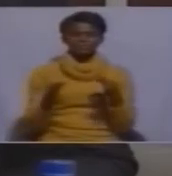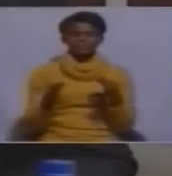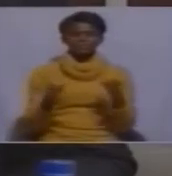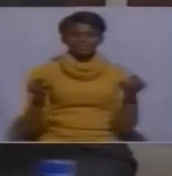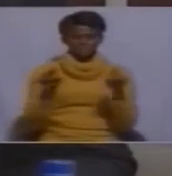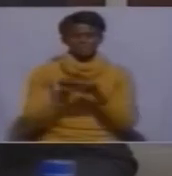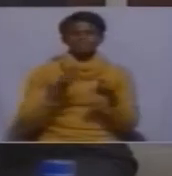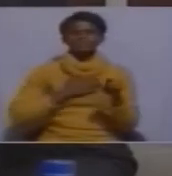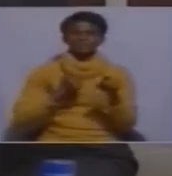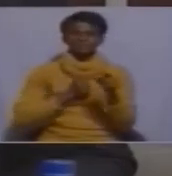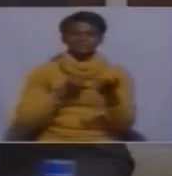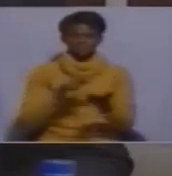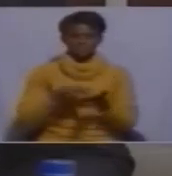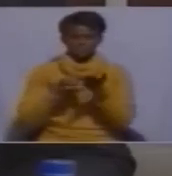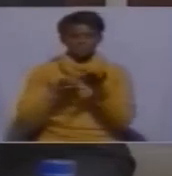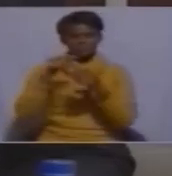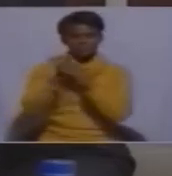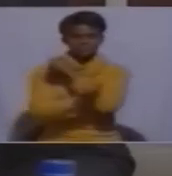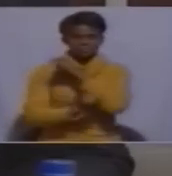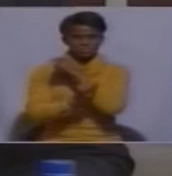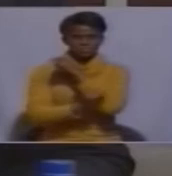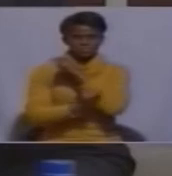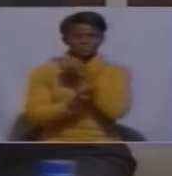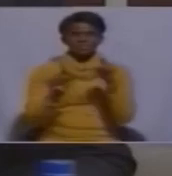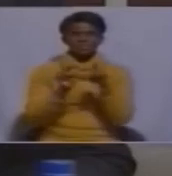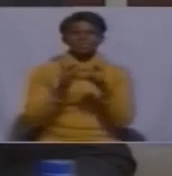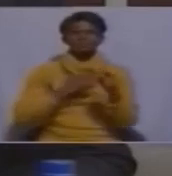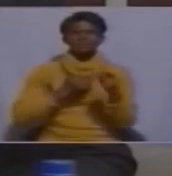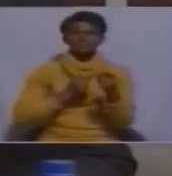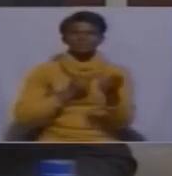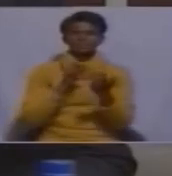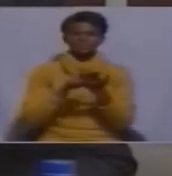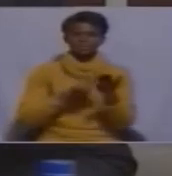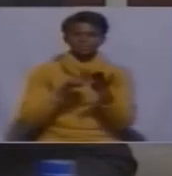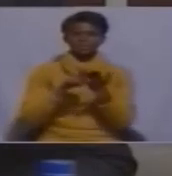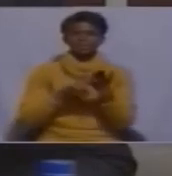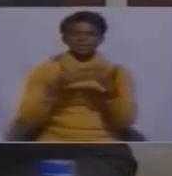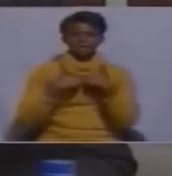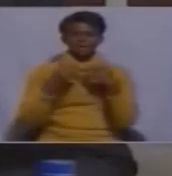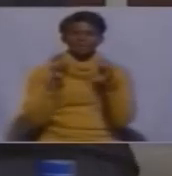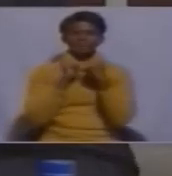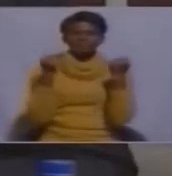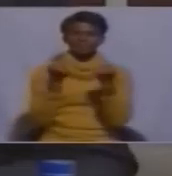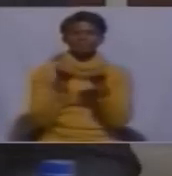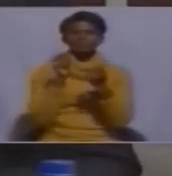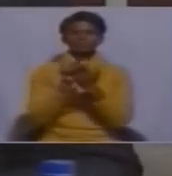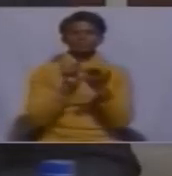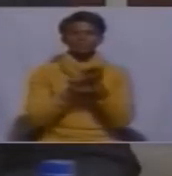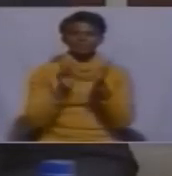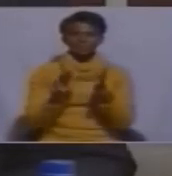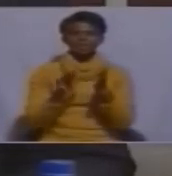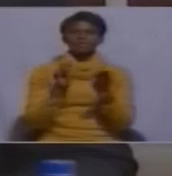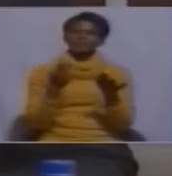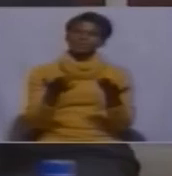I represent the state. But of course, I can't be in court in all matters. So I've got a team of lawyers who actually go to court on my behalf. In